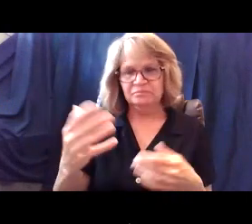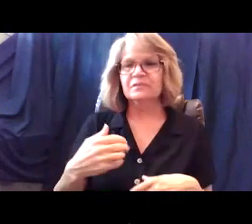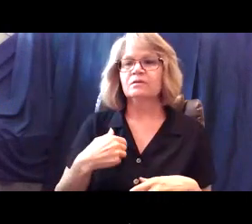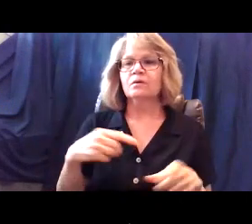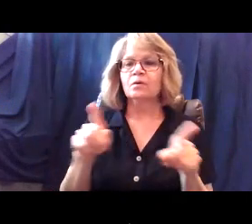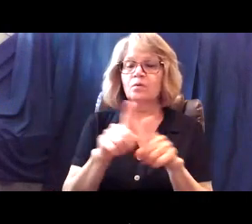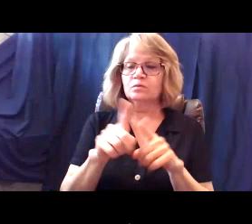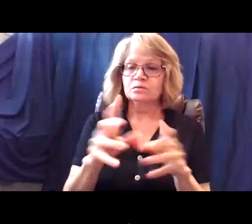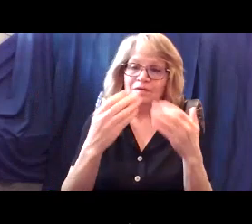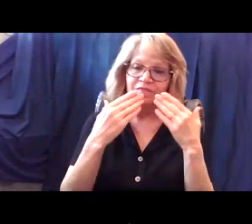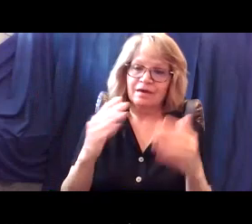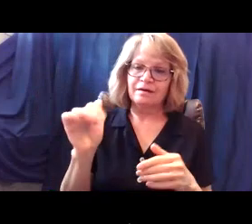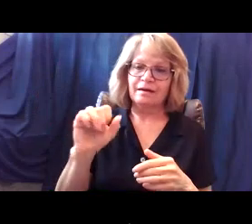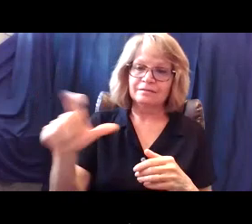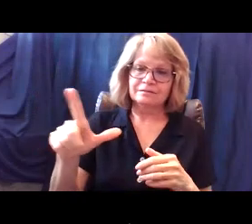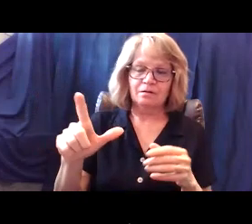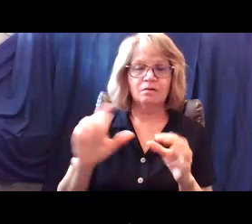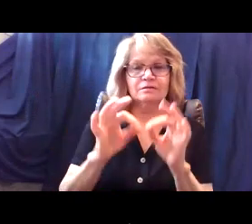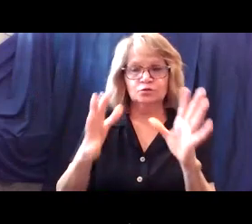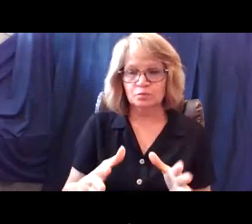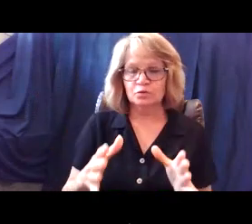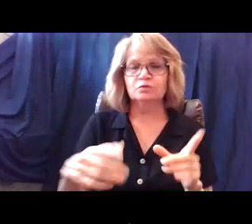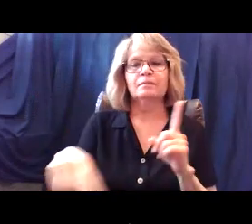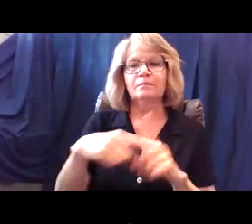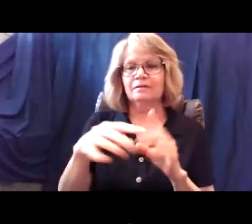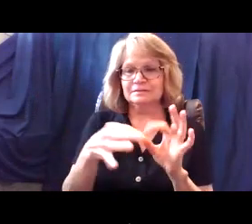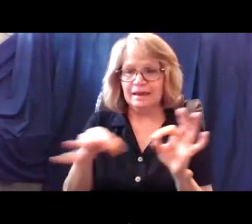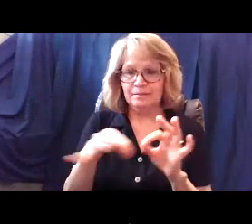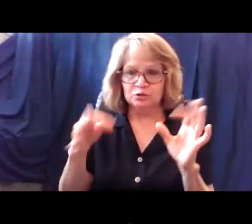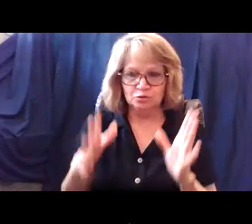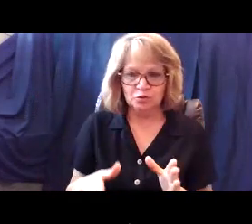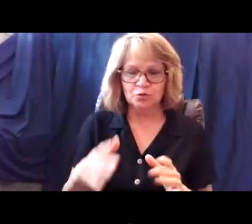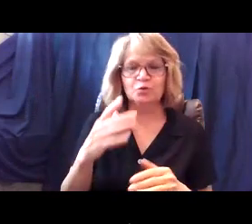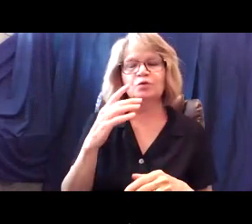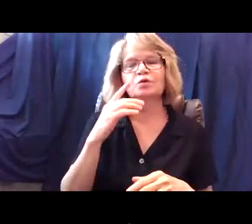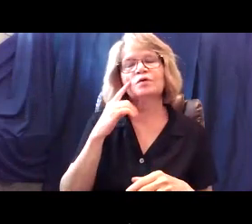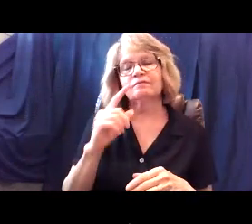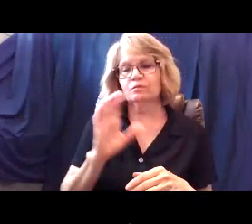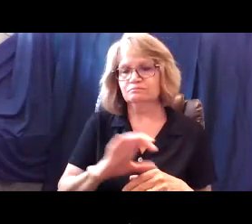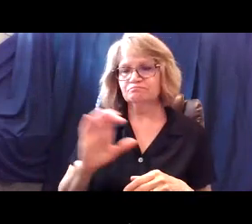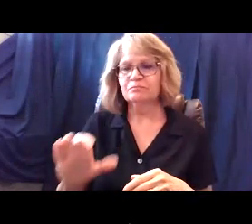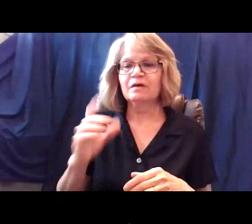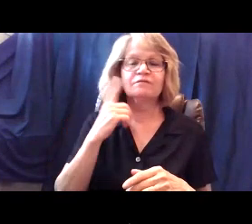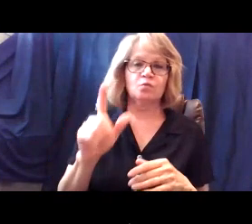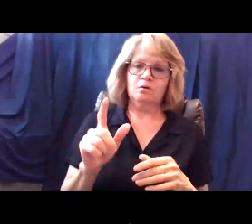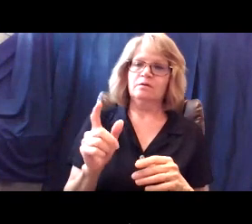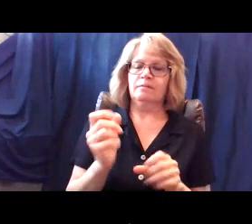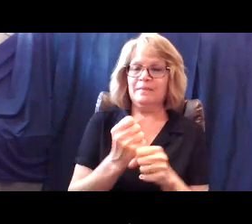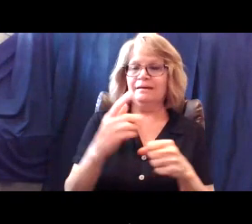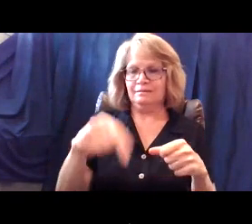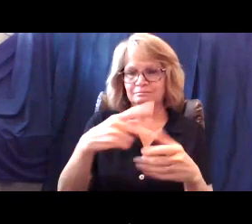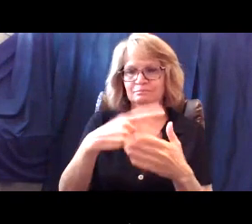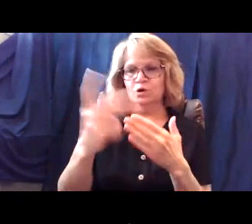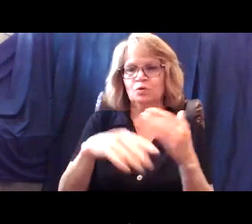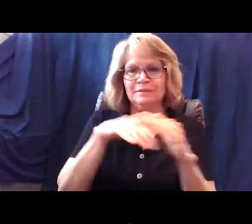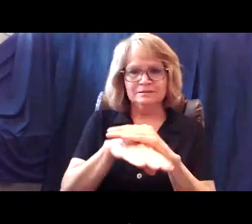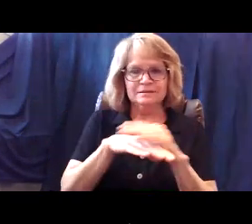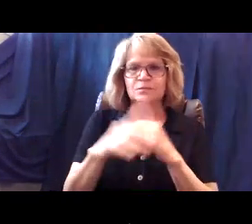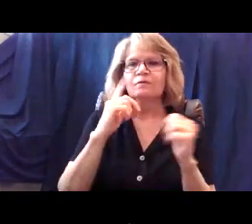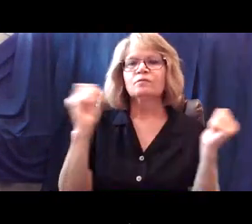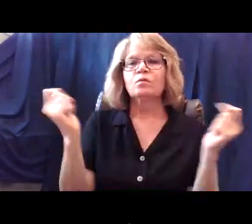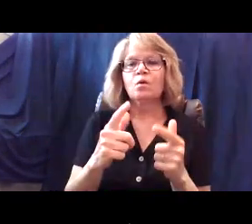thank our ASL interpreters as well as our captioner for making this program accessible to everyone that's on